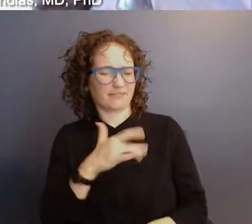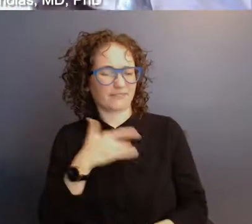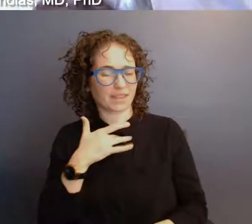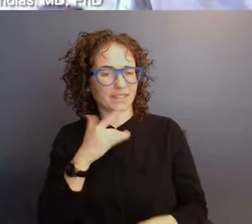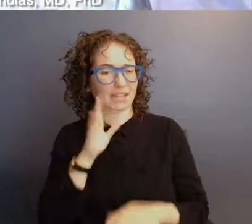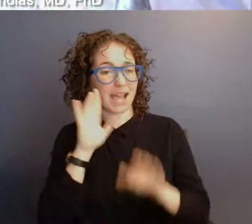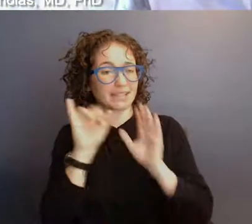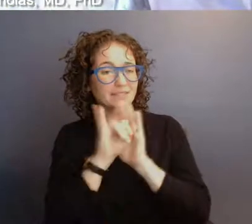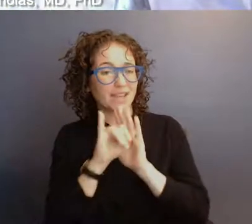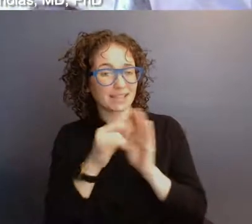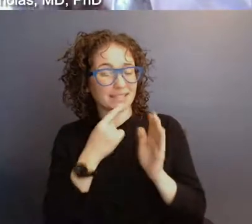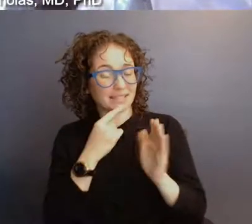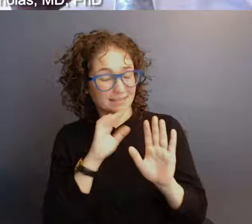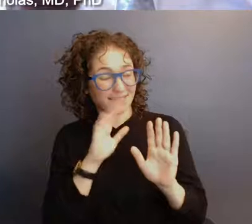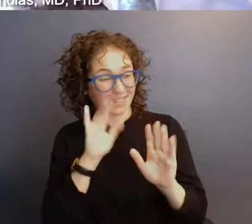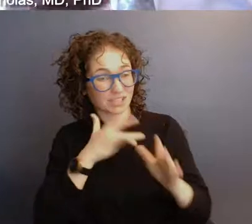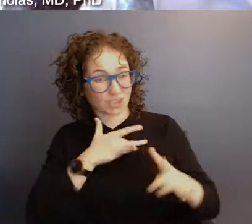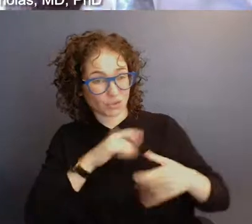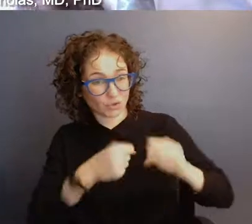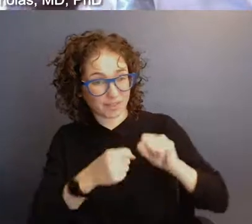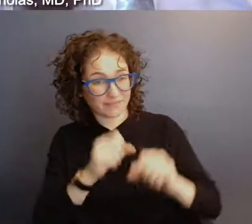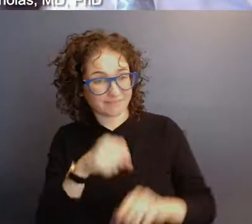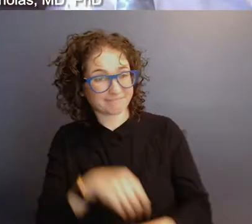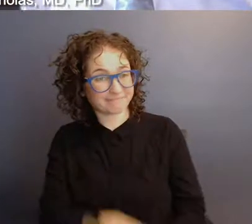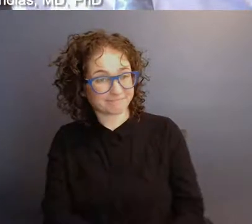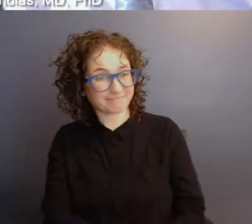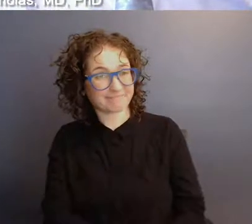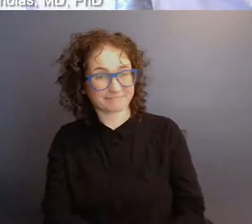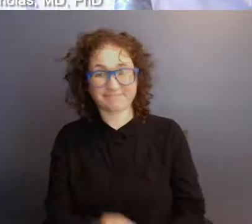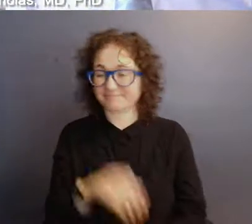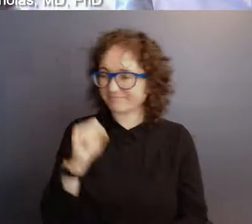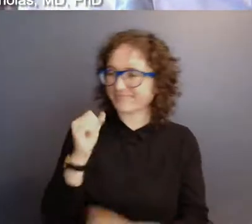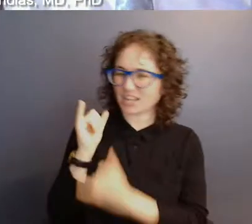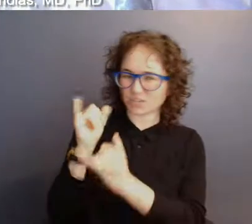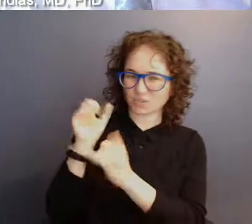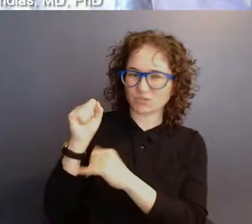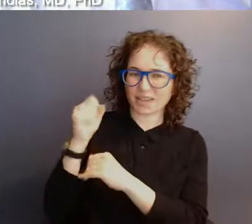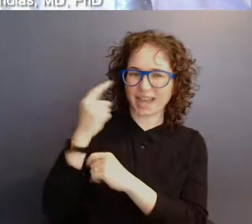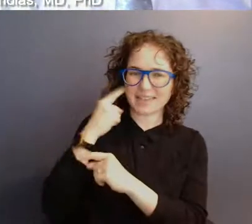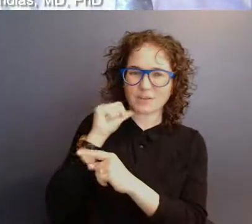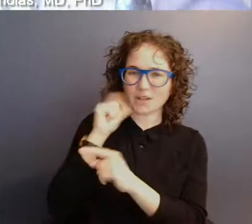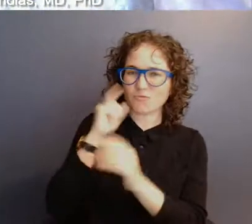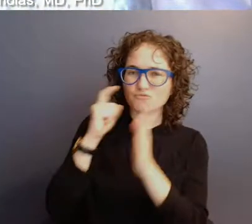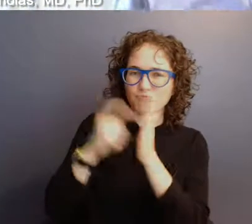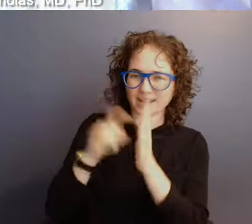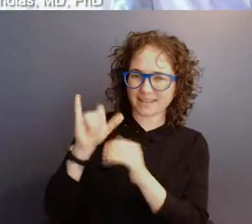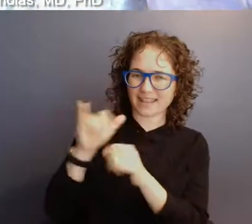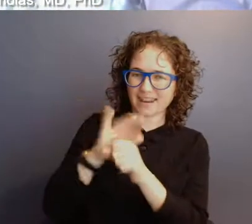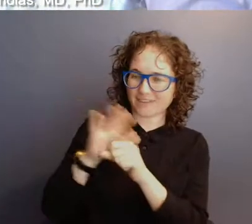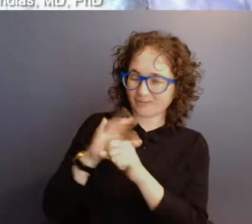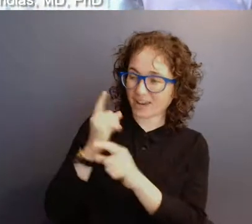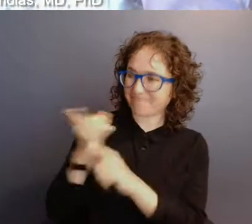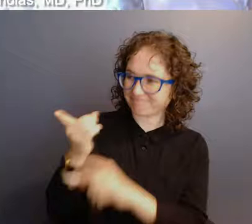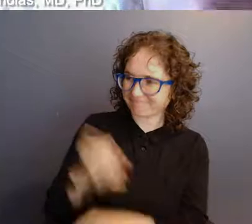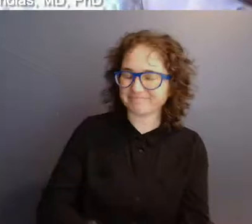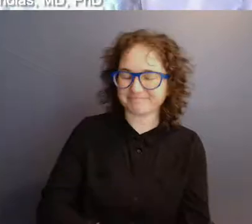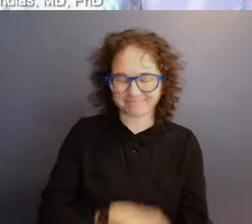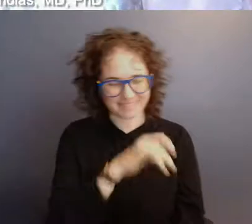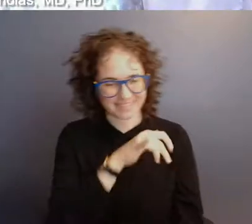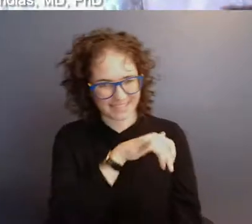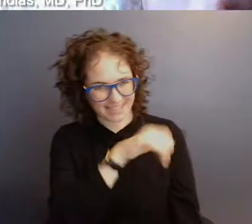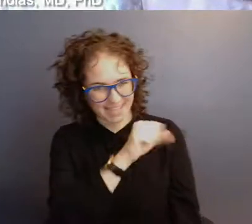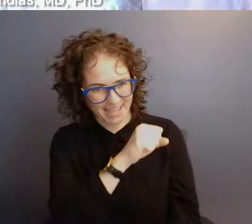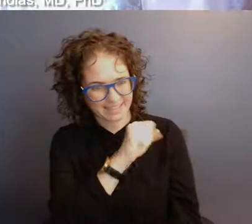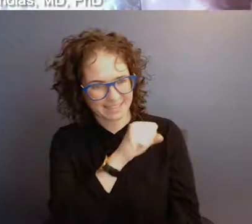people, that's grief. I do too, because I think we are not recognizing that enough. Yeah. Yes.